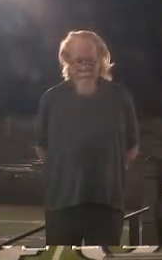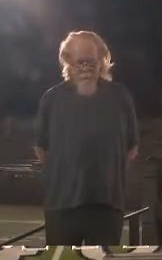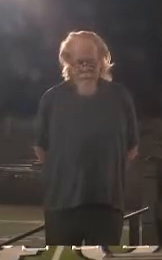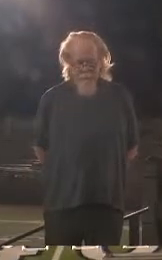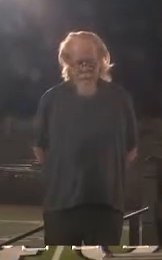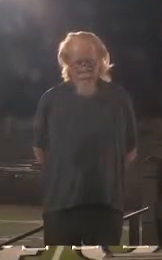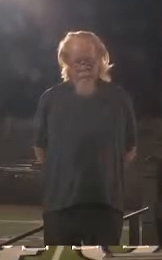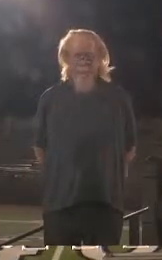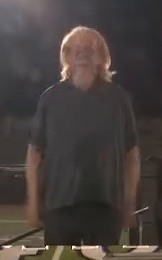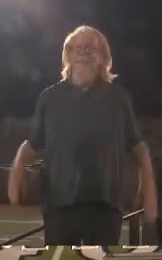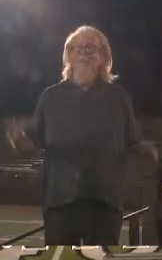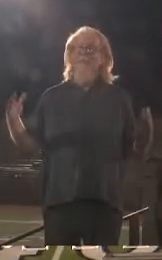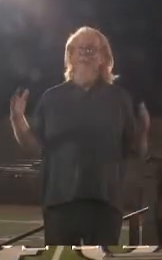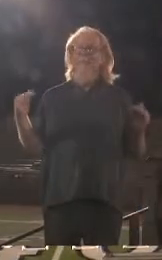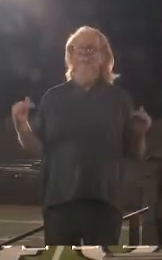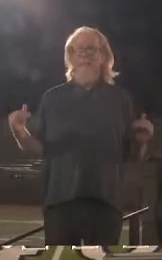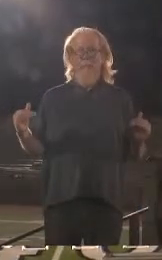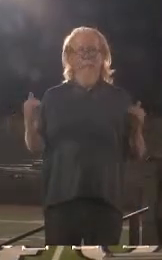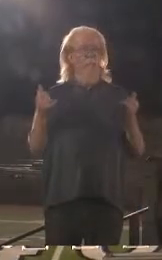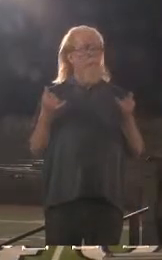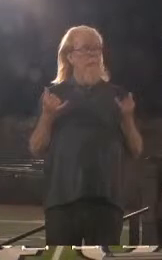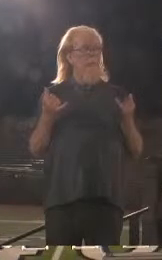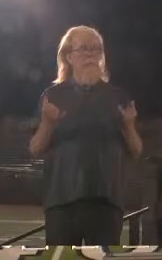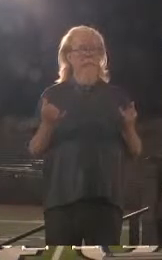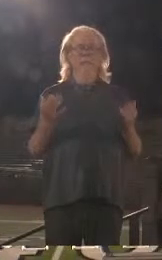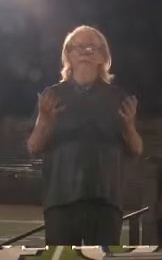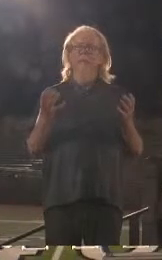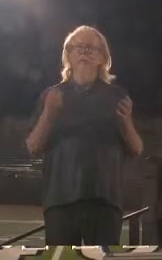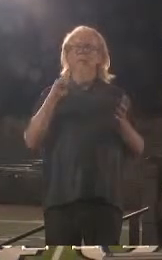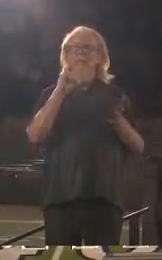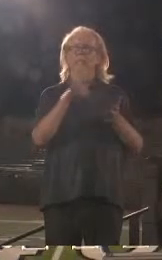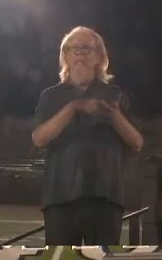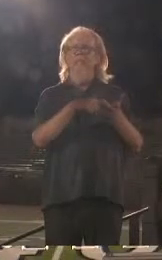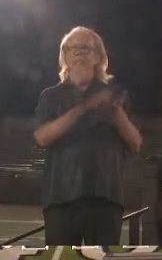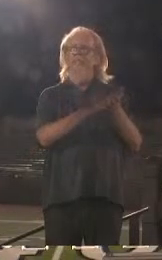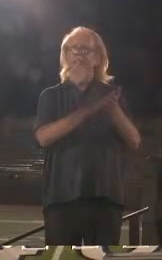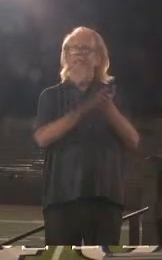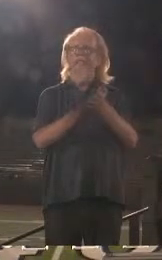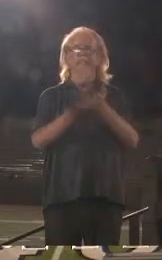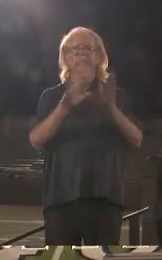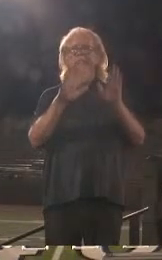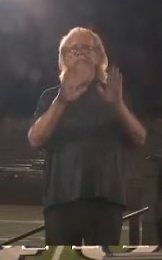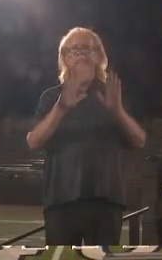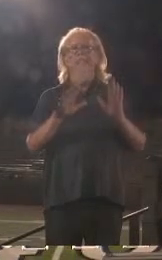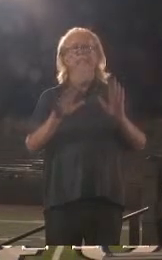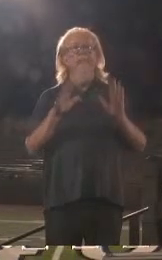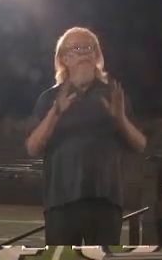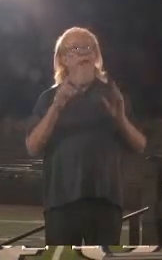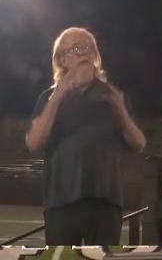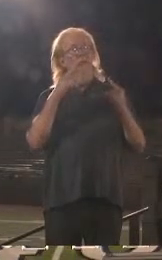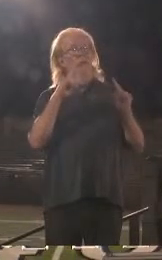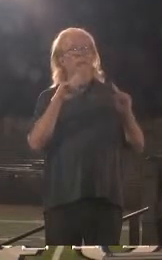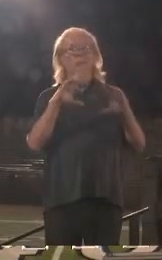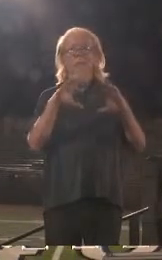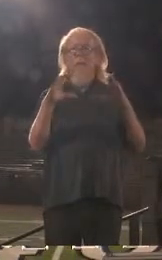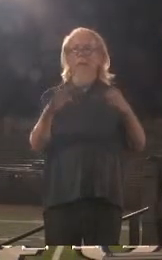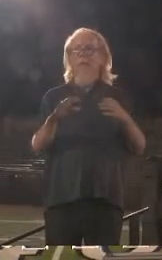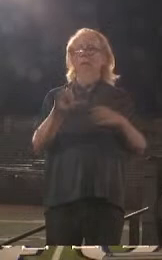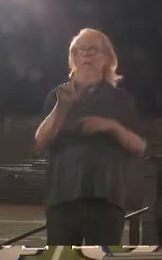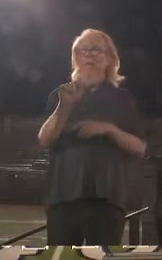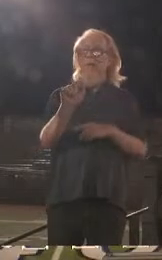At this time, we would like to recognize the outstanding achievement of the class of